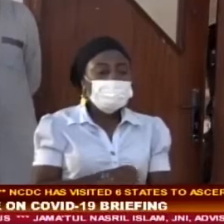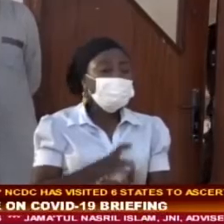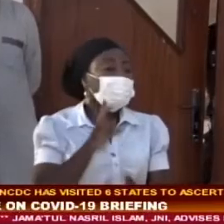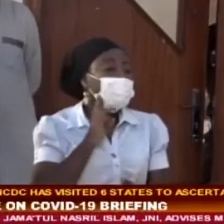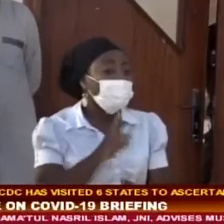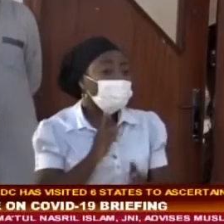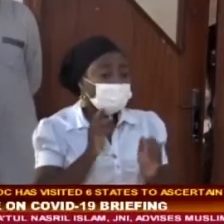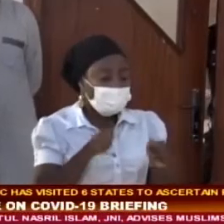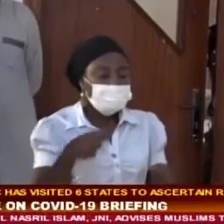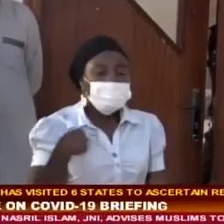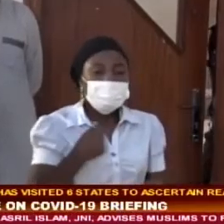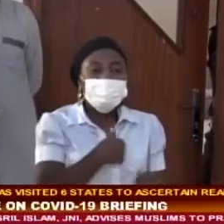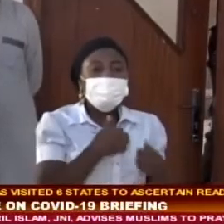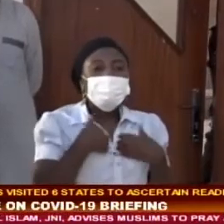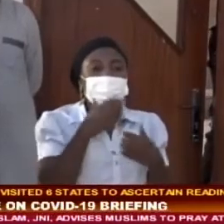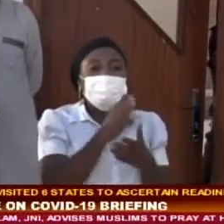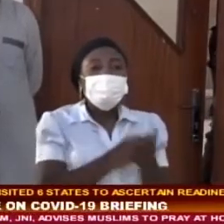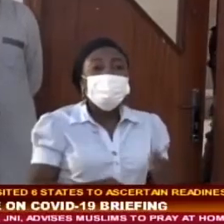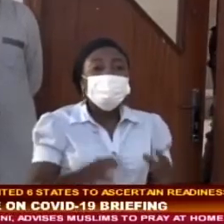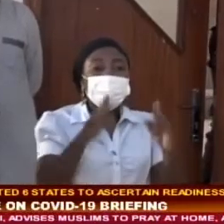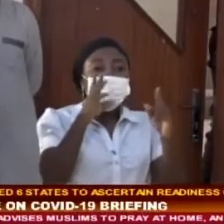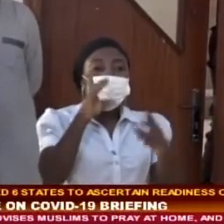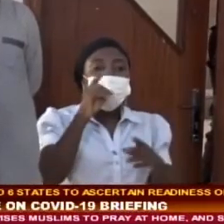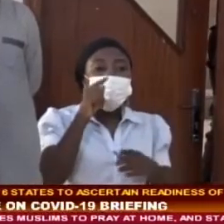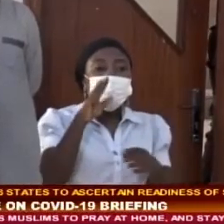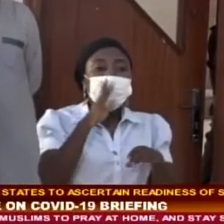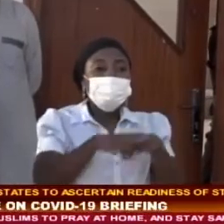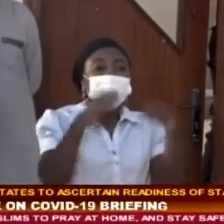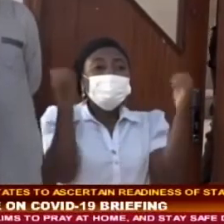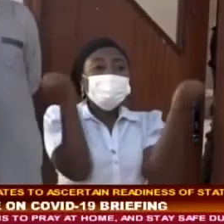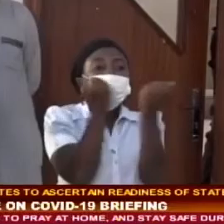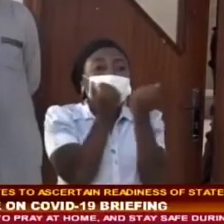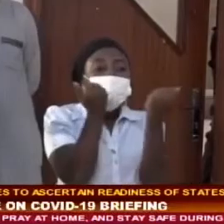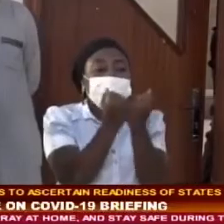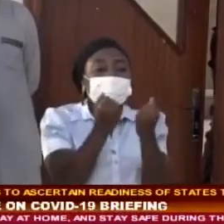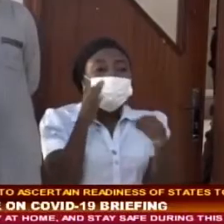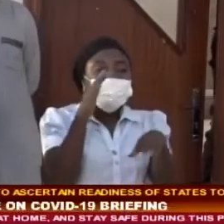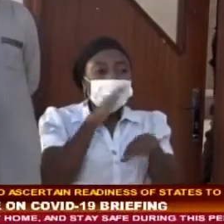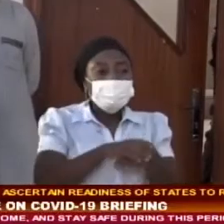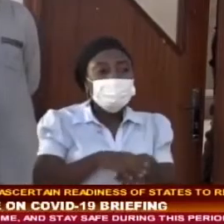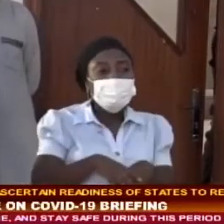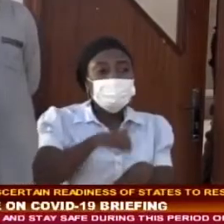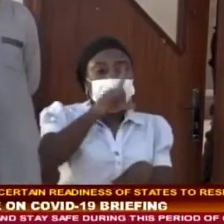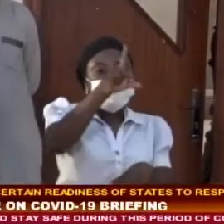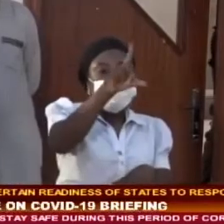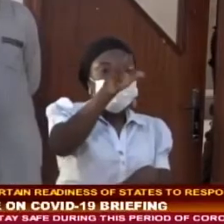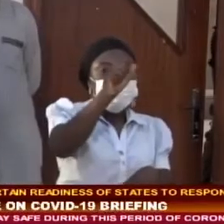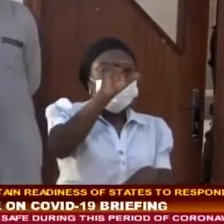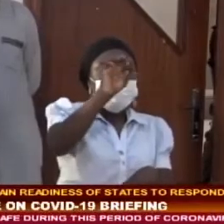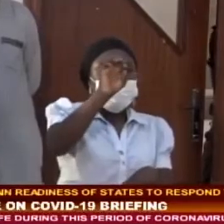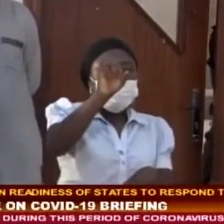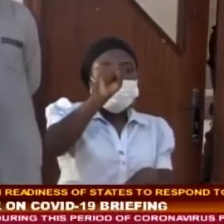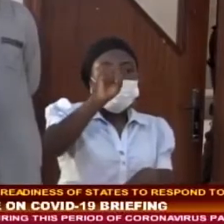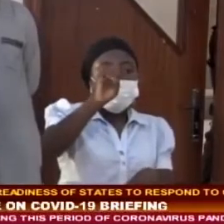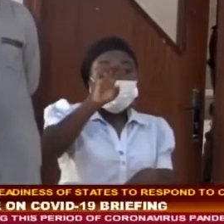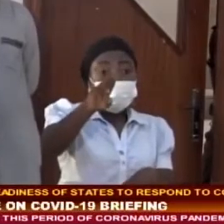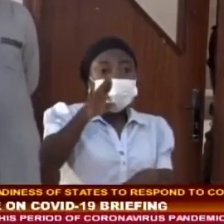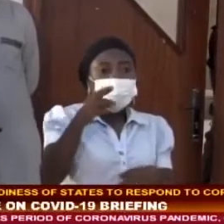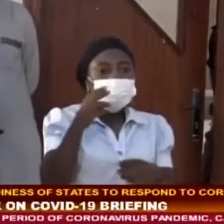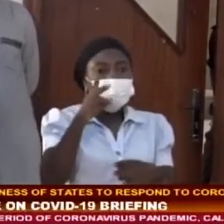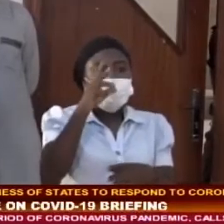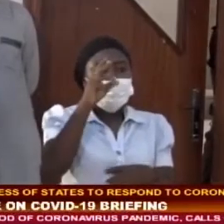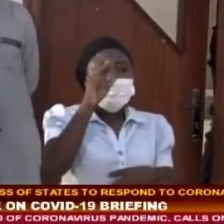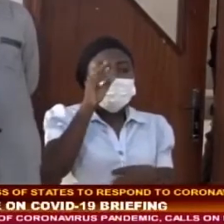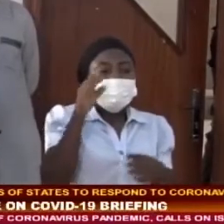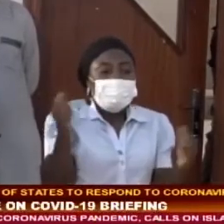Sir, can we have some update on the fight against Lassa fever in Nigeria? Because from all indications, COVID-19 has